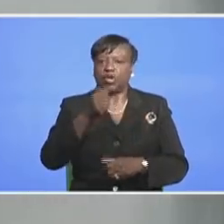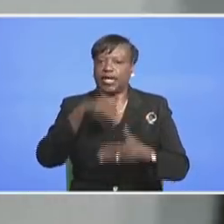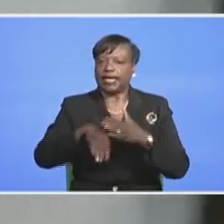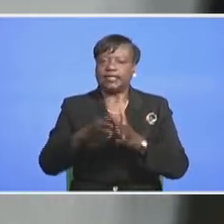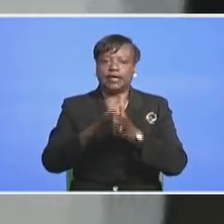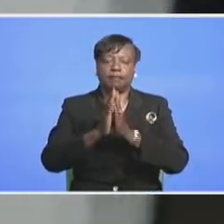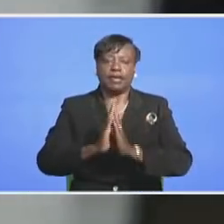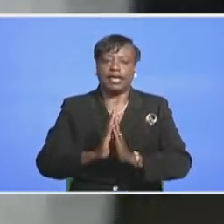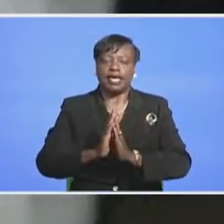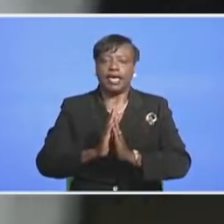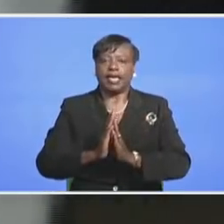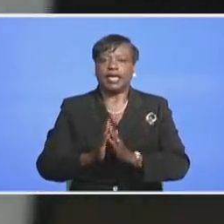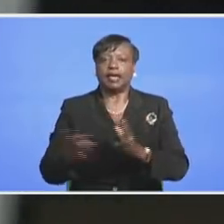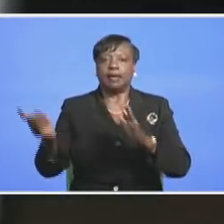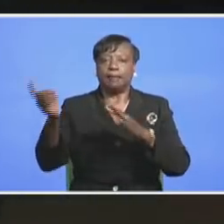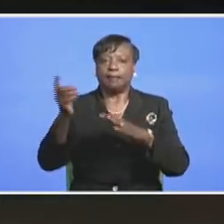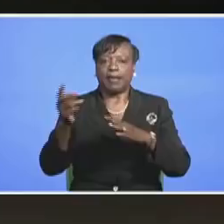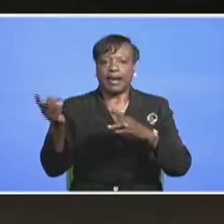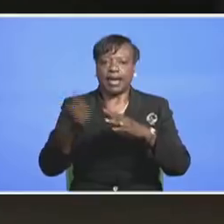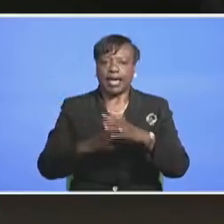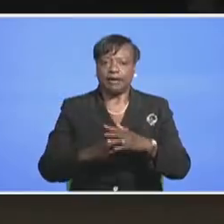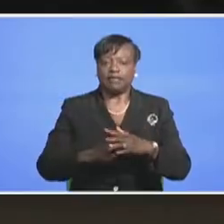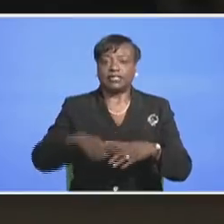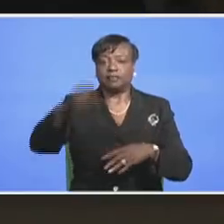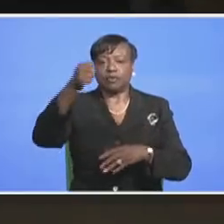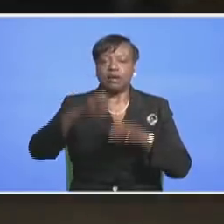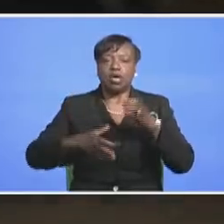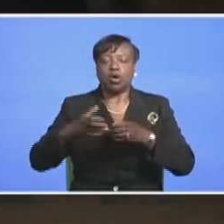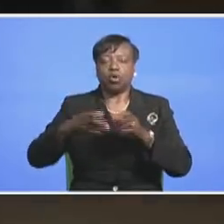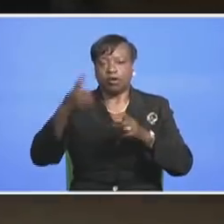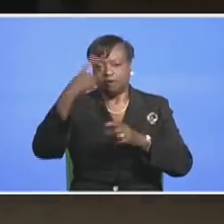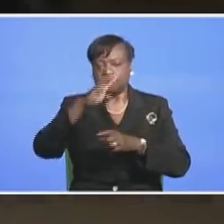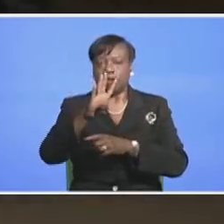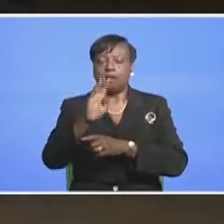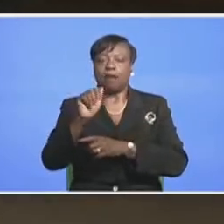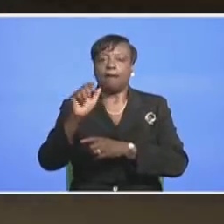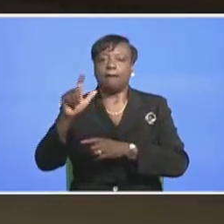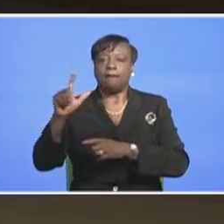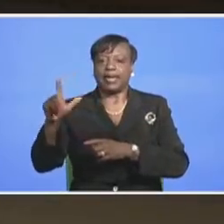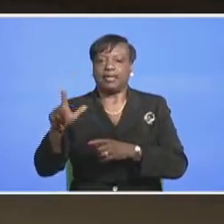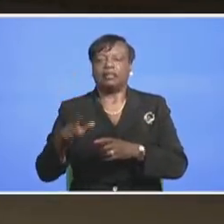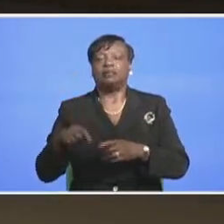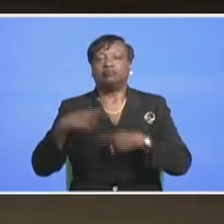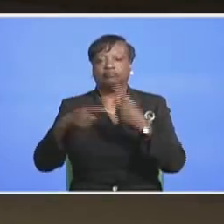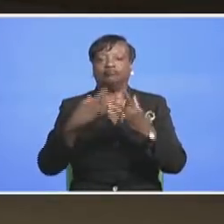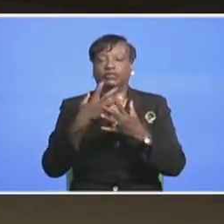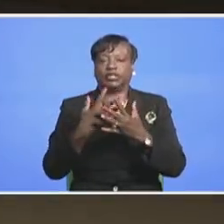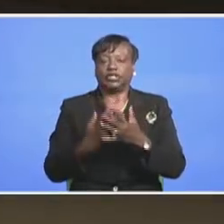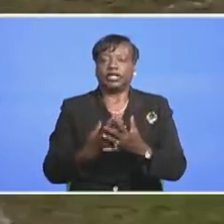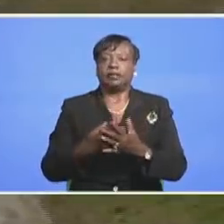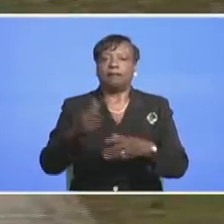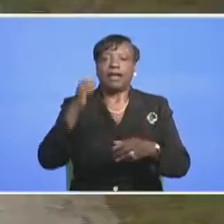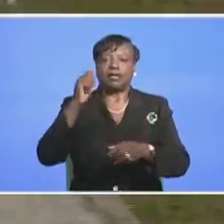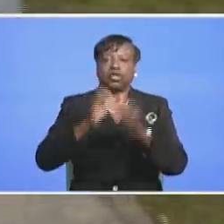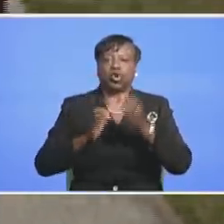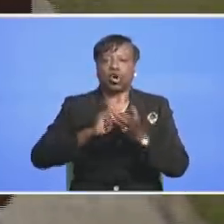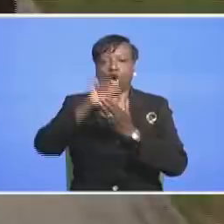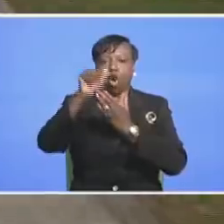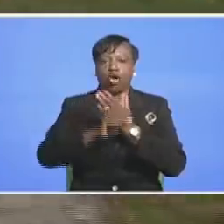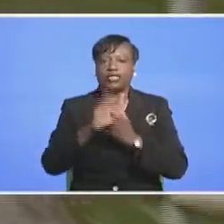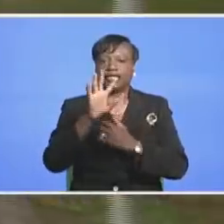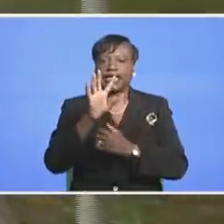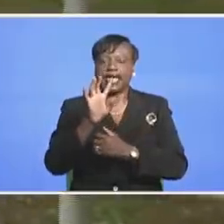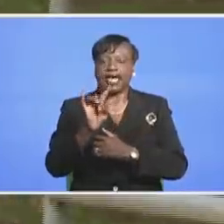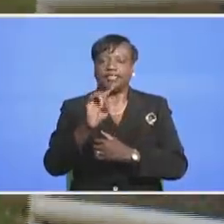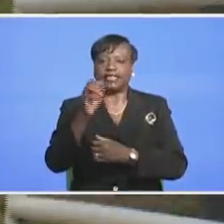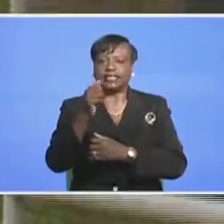and can apply to the Supreme Court for bail. He was remanded to the Bahamas Department of Corrections and is due back in court August 8th at